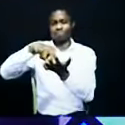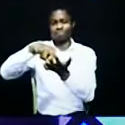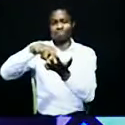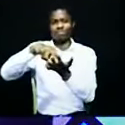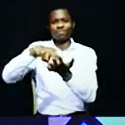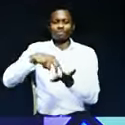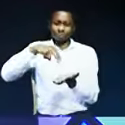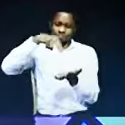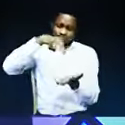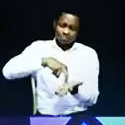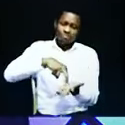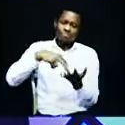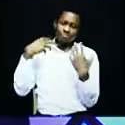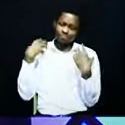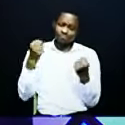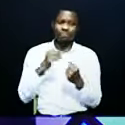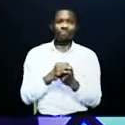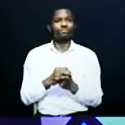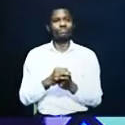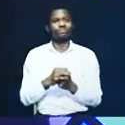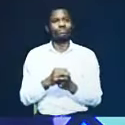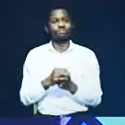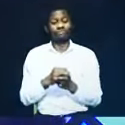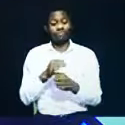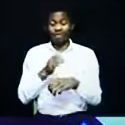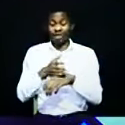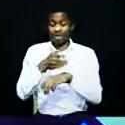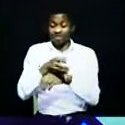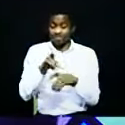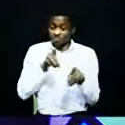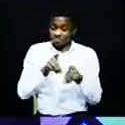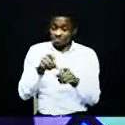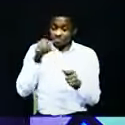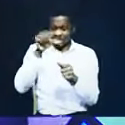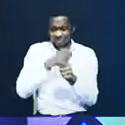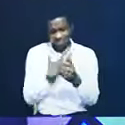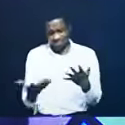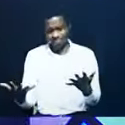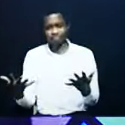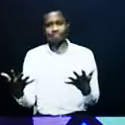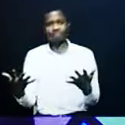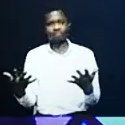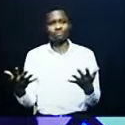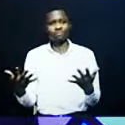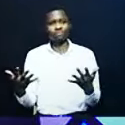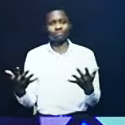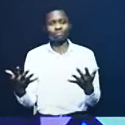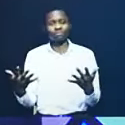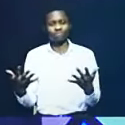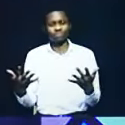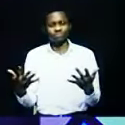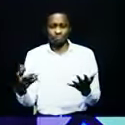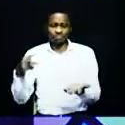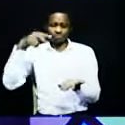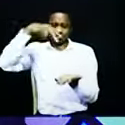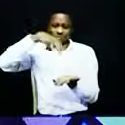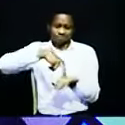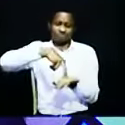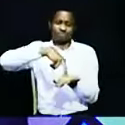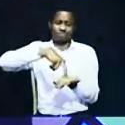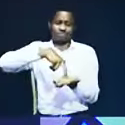ground. And after you have done everything, to stand.